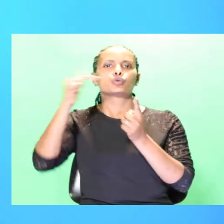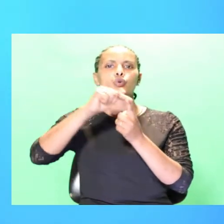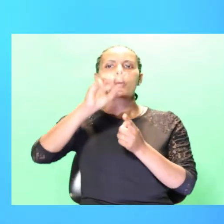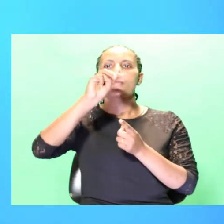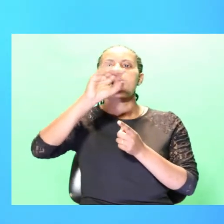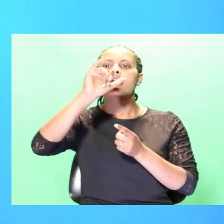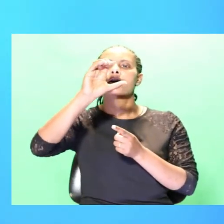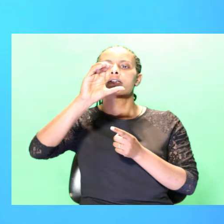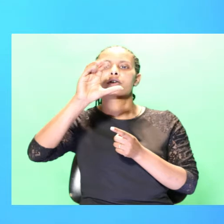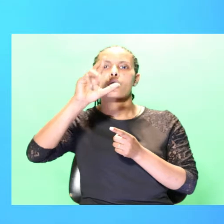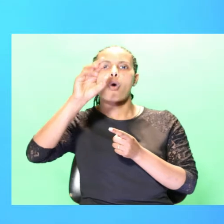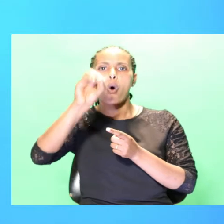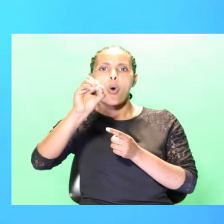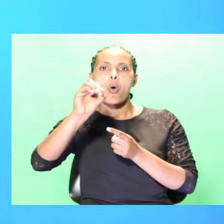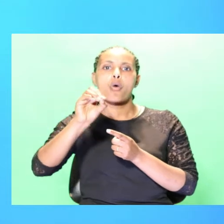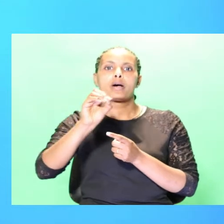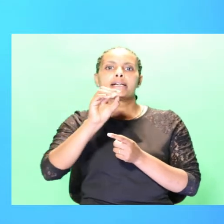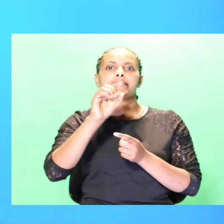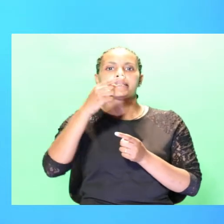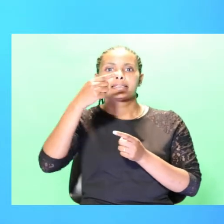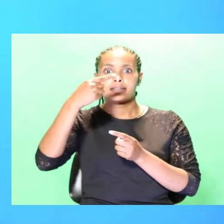microgram. 100